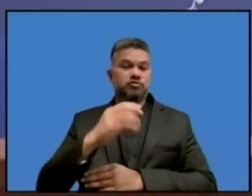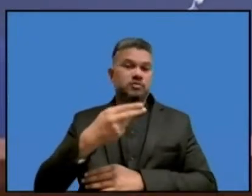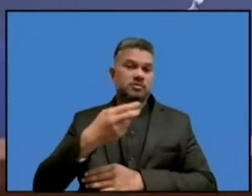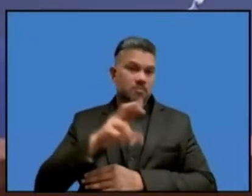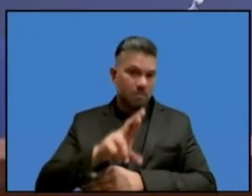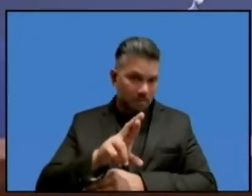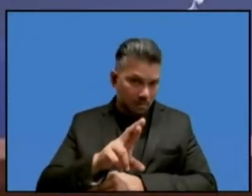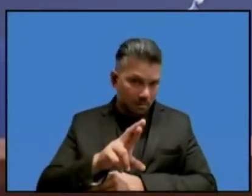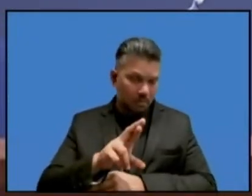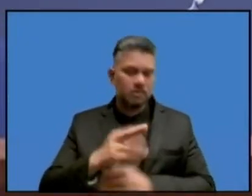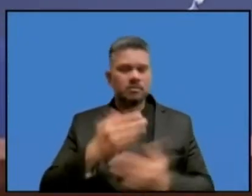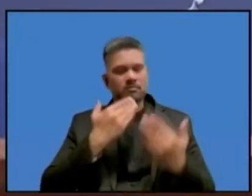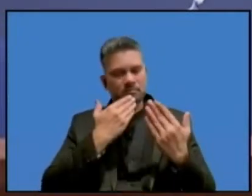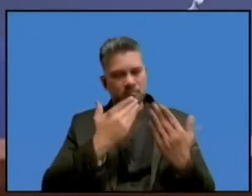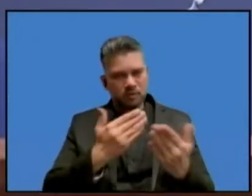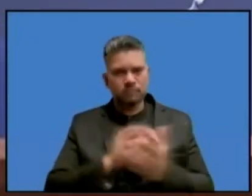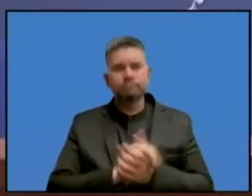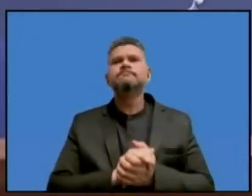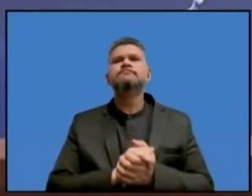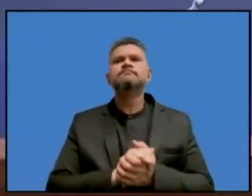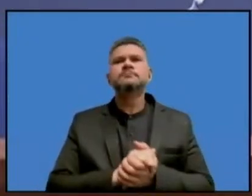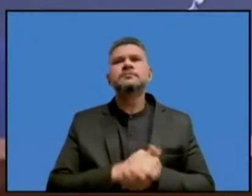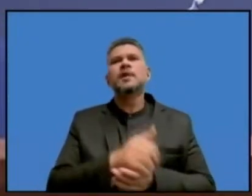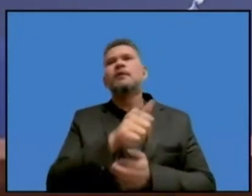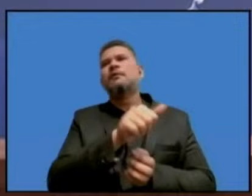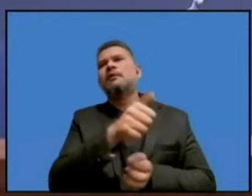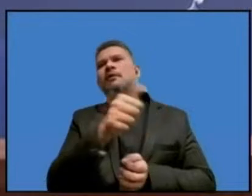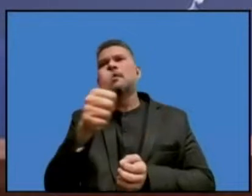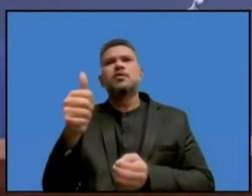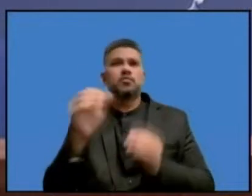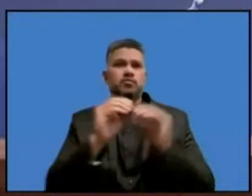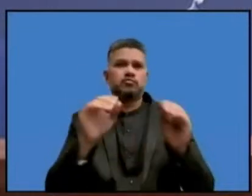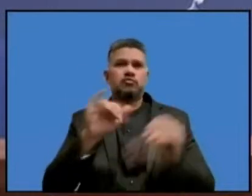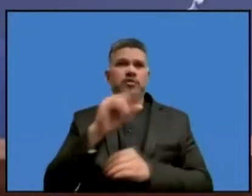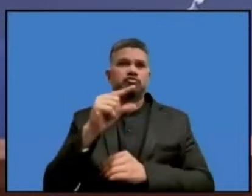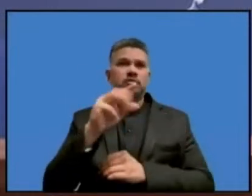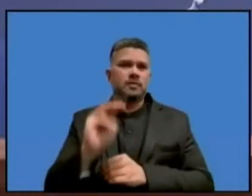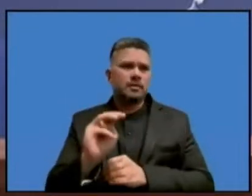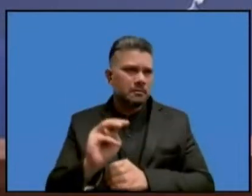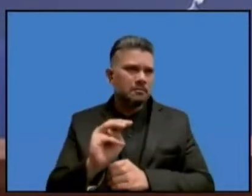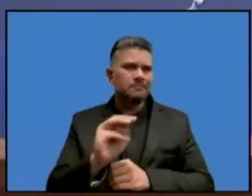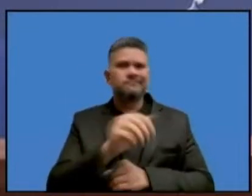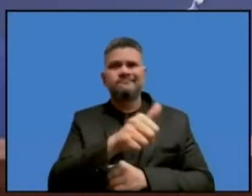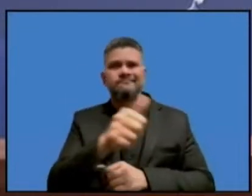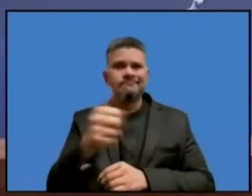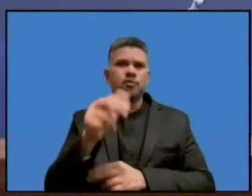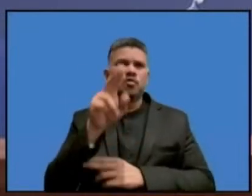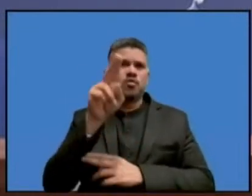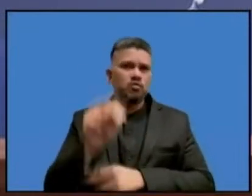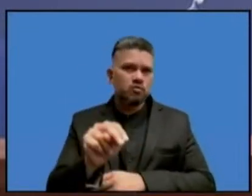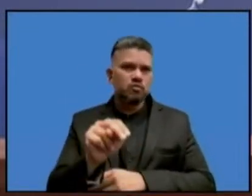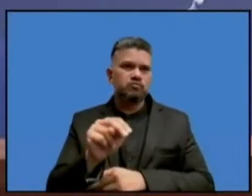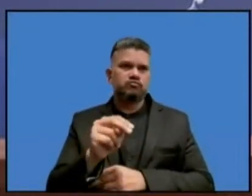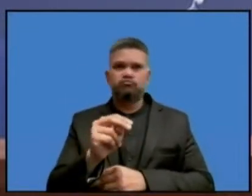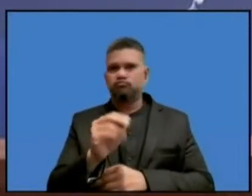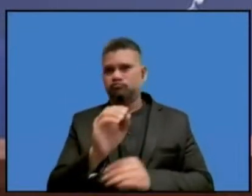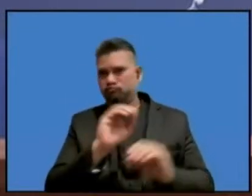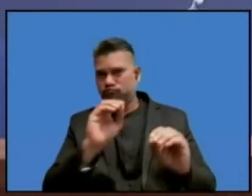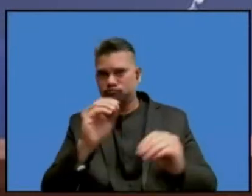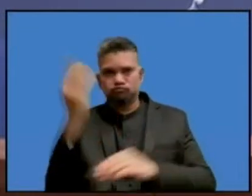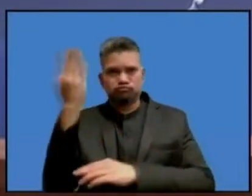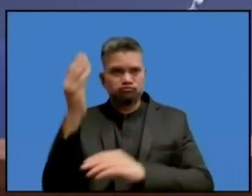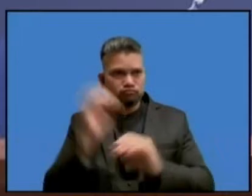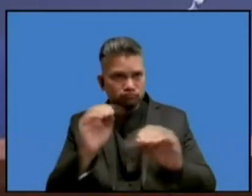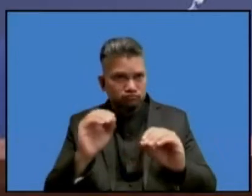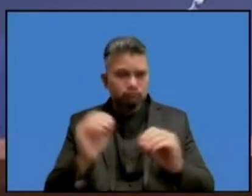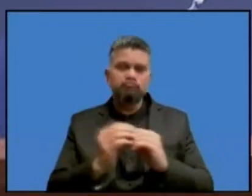As I see no other requests from the intergovernmental organization or United Nations entity, I will now open